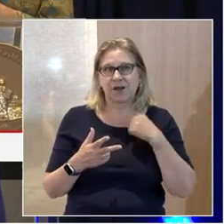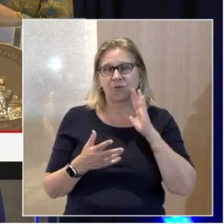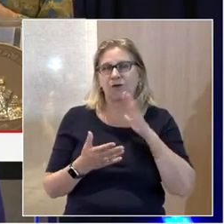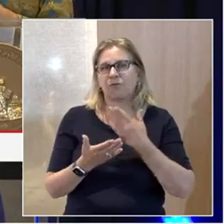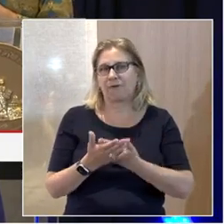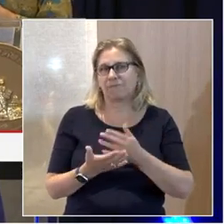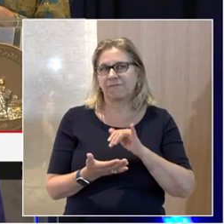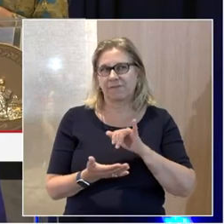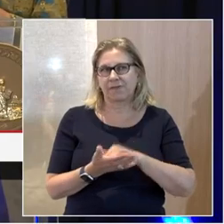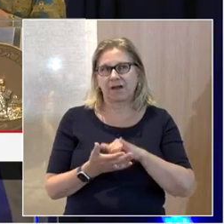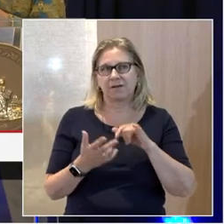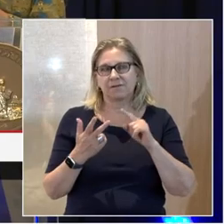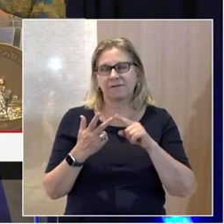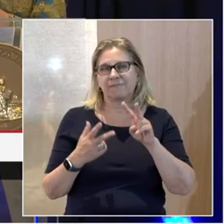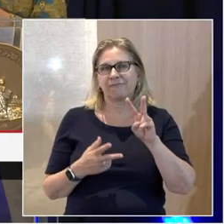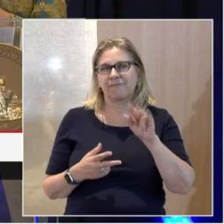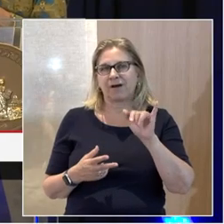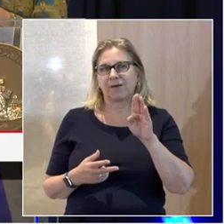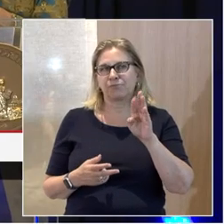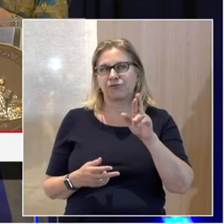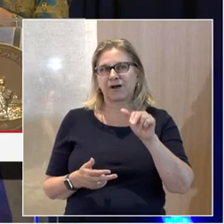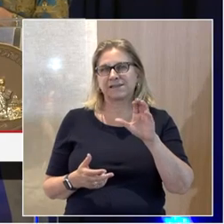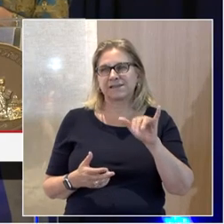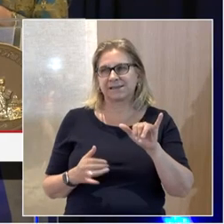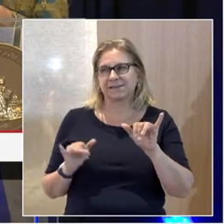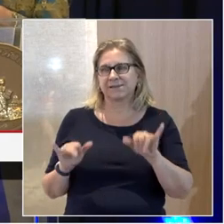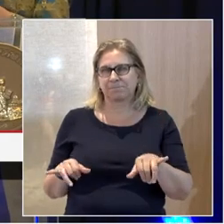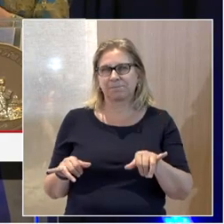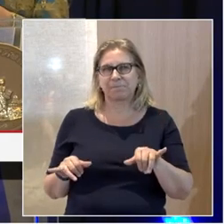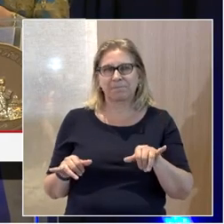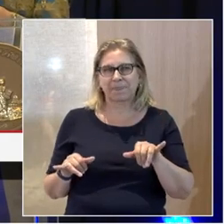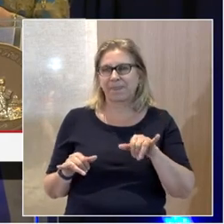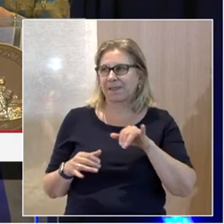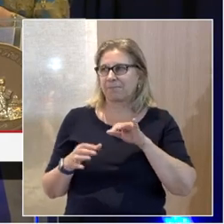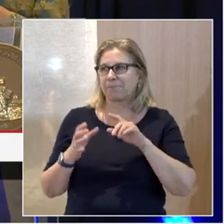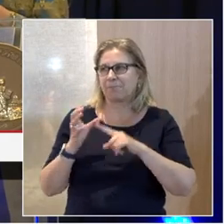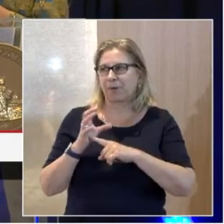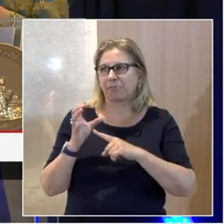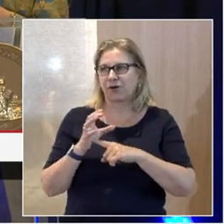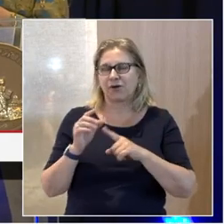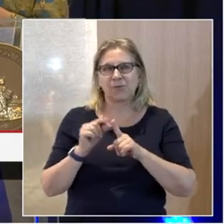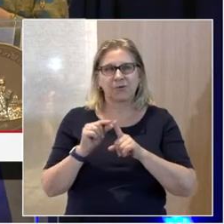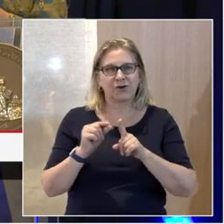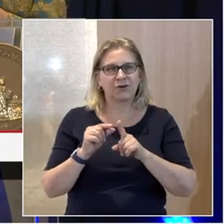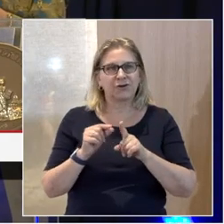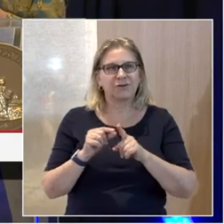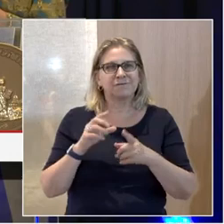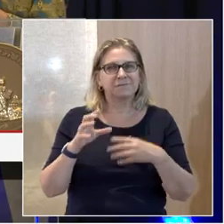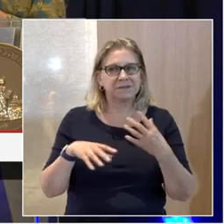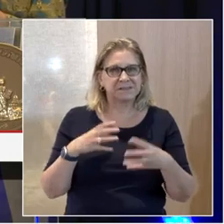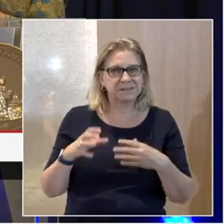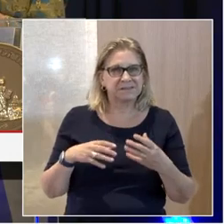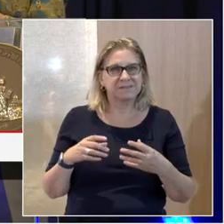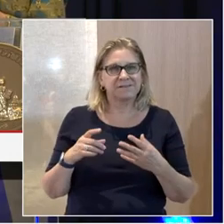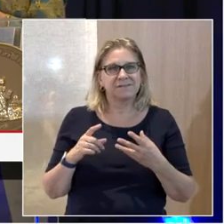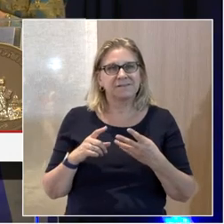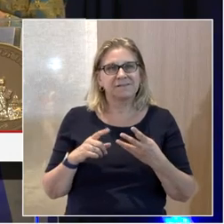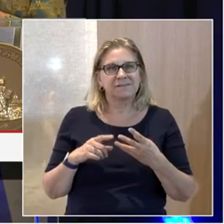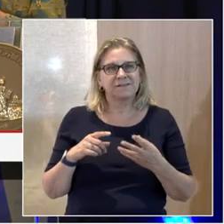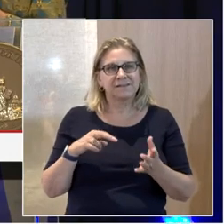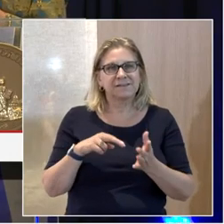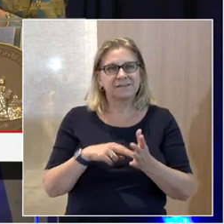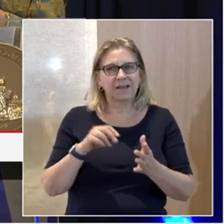there. Let's see what else. Mixed, I see standing out. Diverse is standing